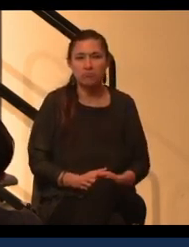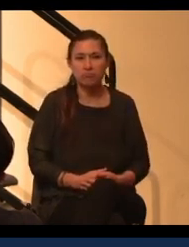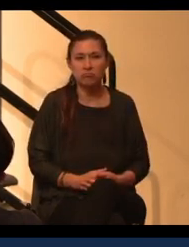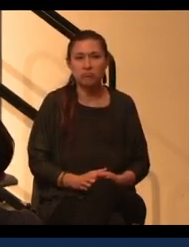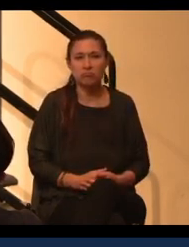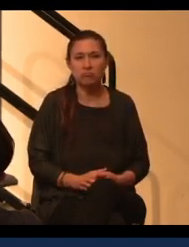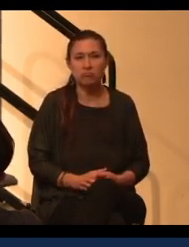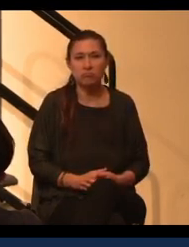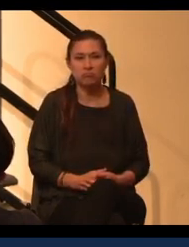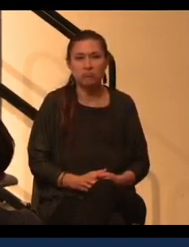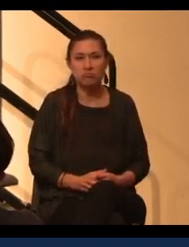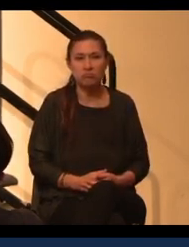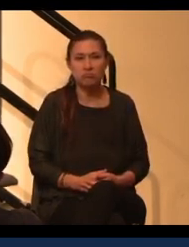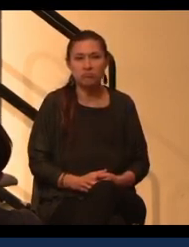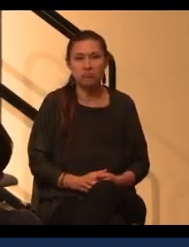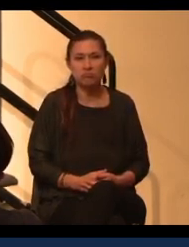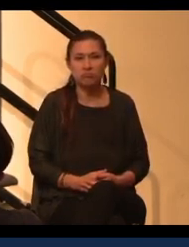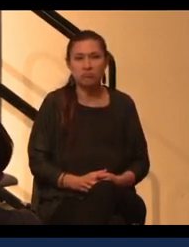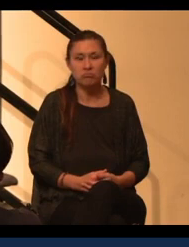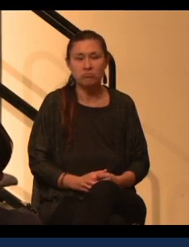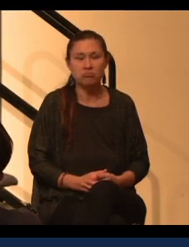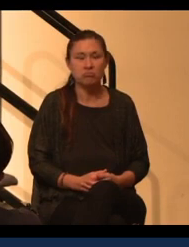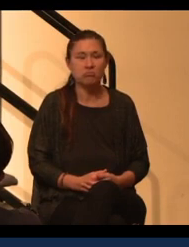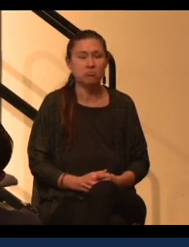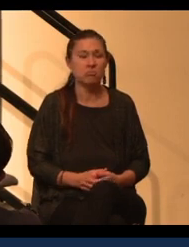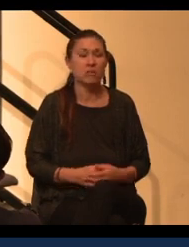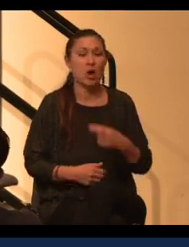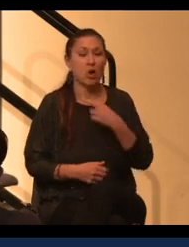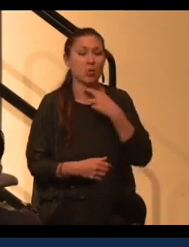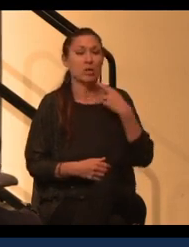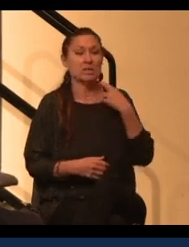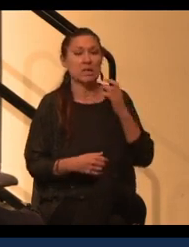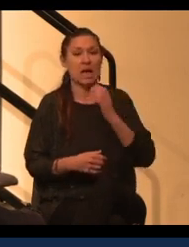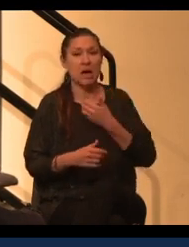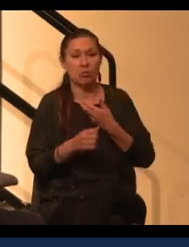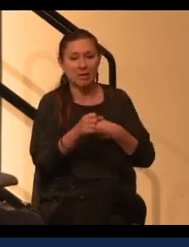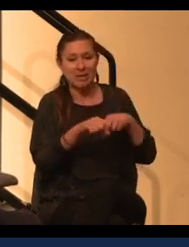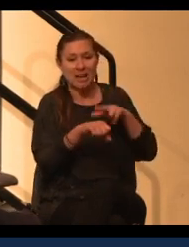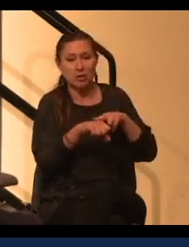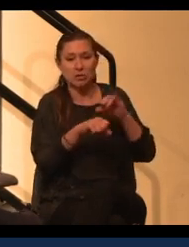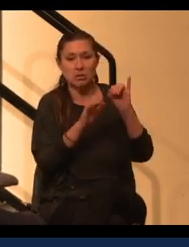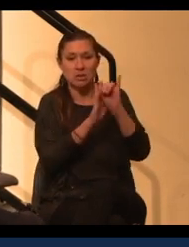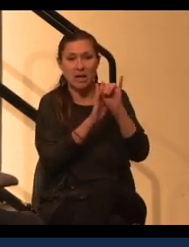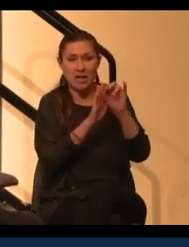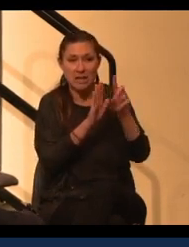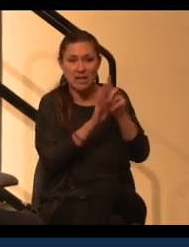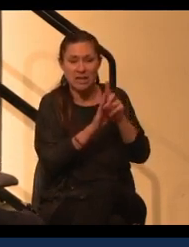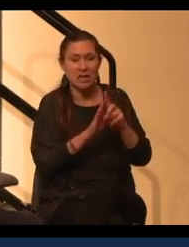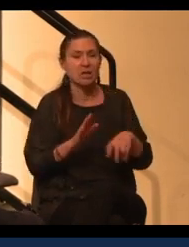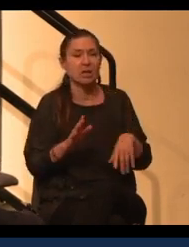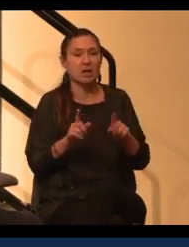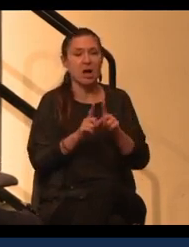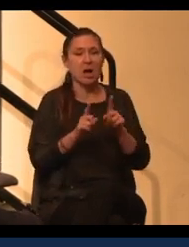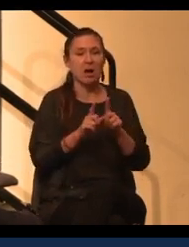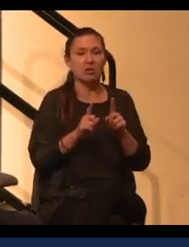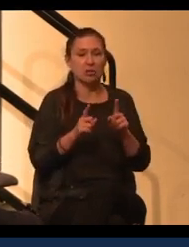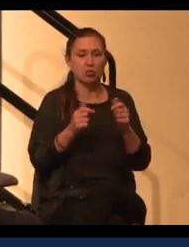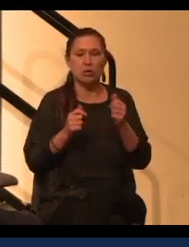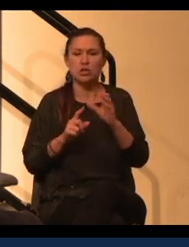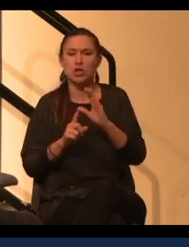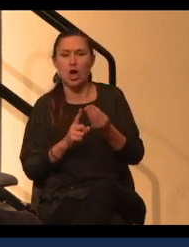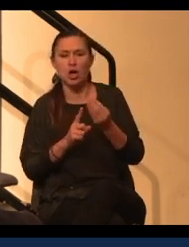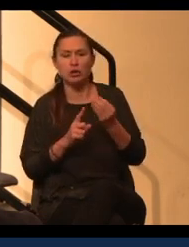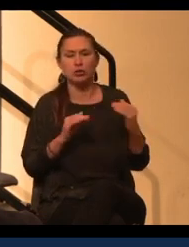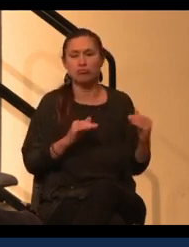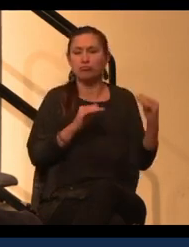a threat to the sense of a national identity, but also assumes the superiority of cultures, because earlier